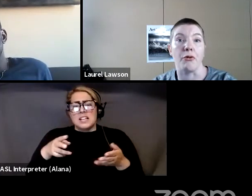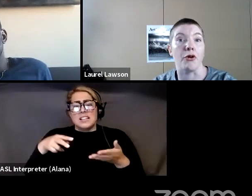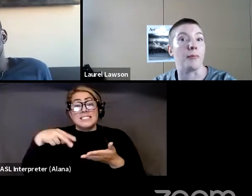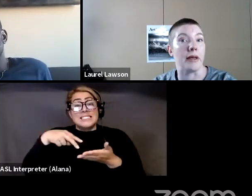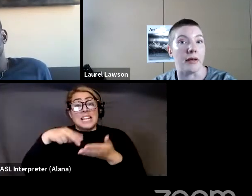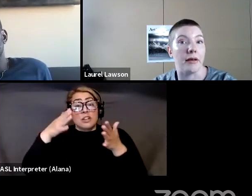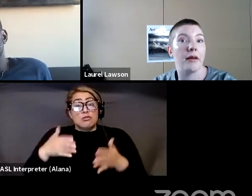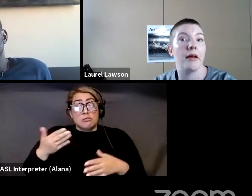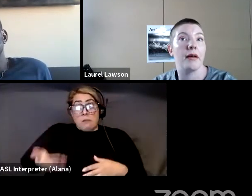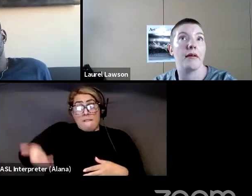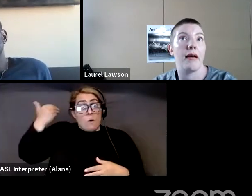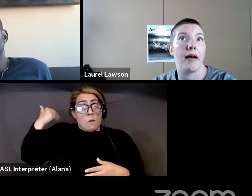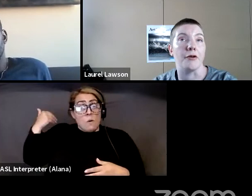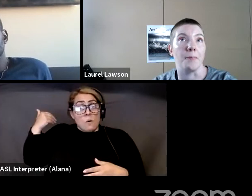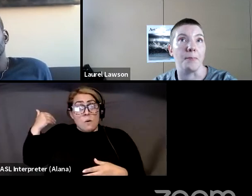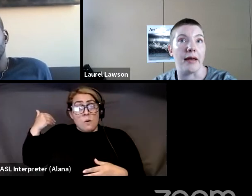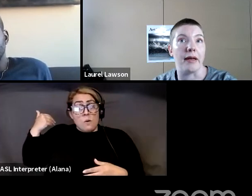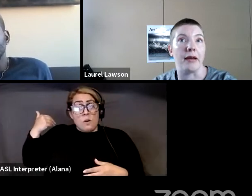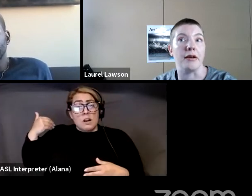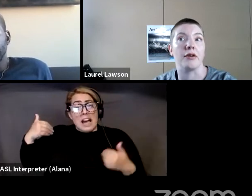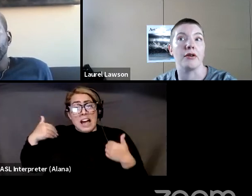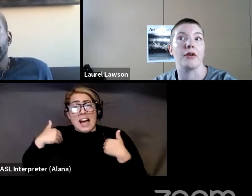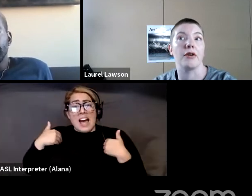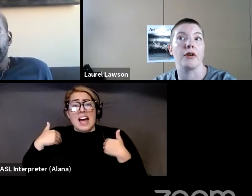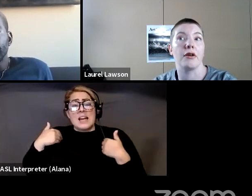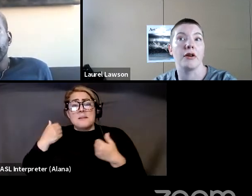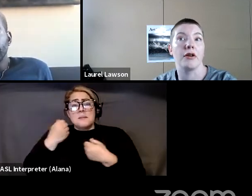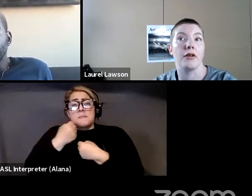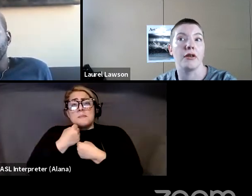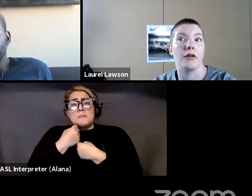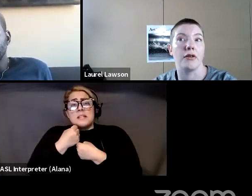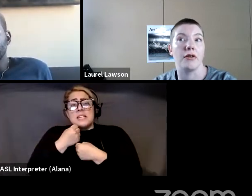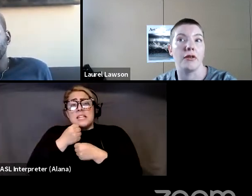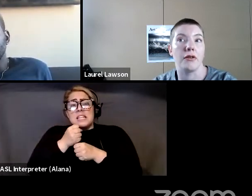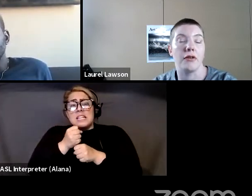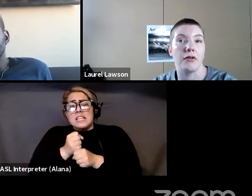dancers before me had made